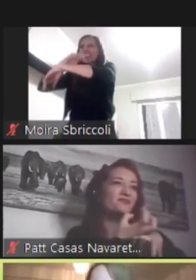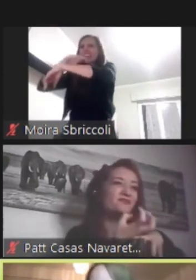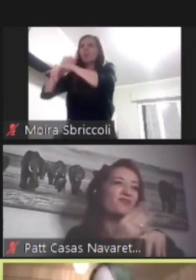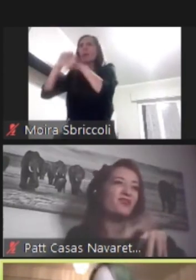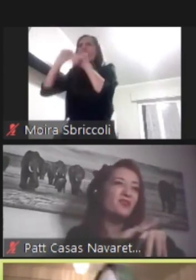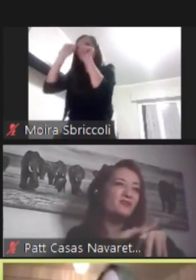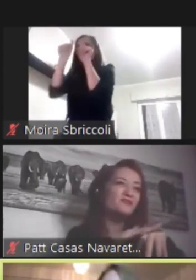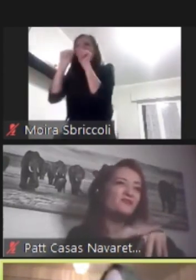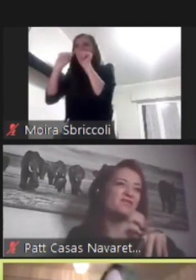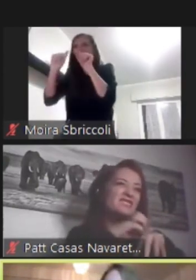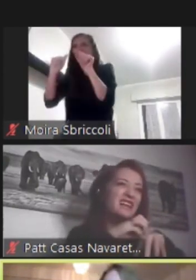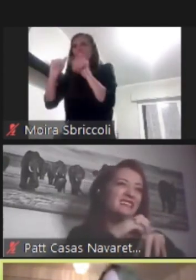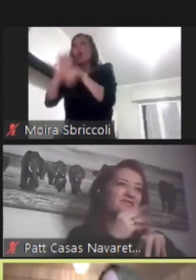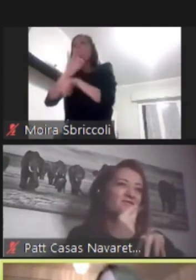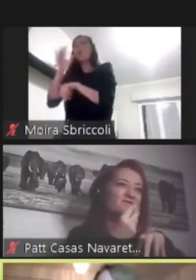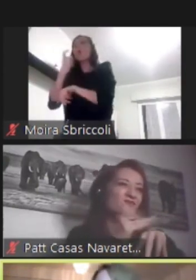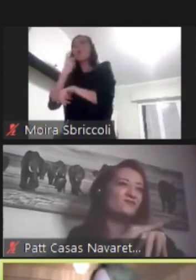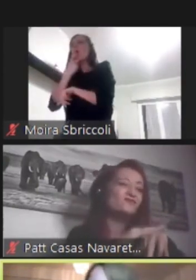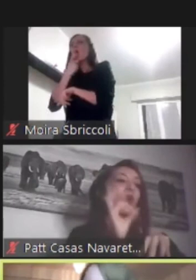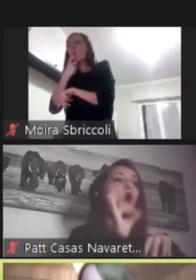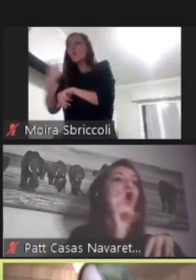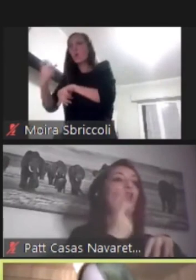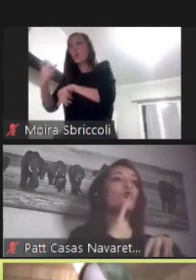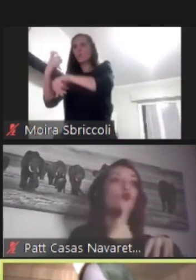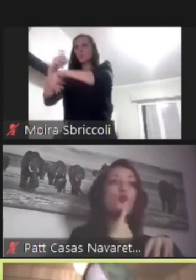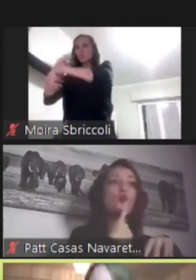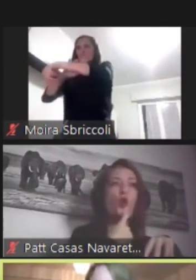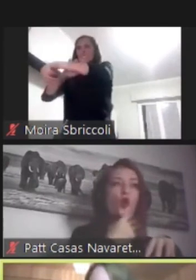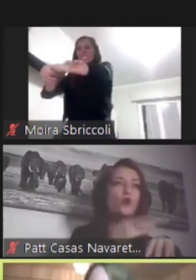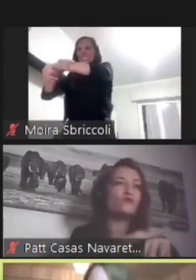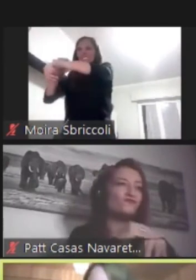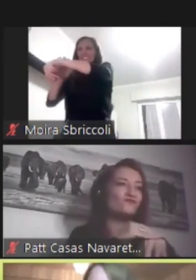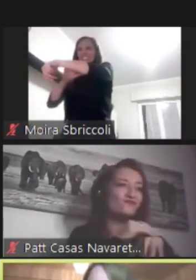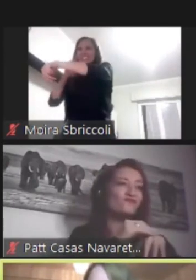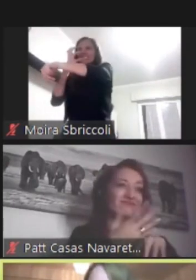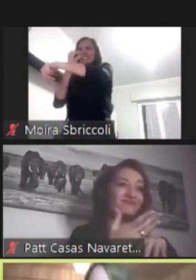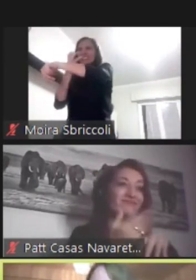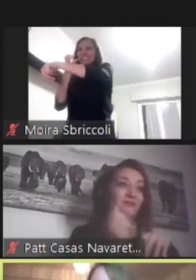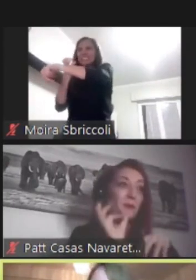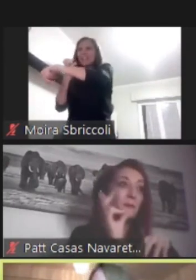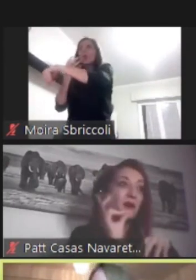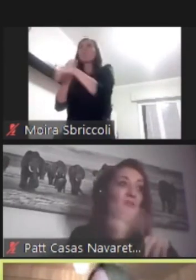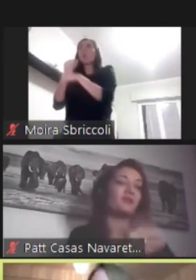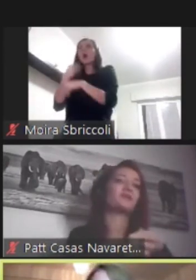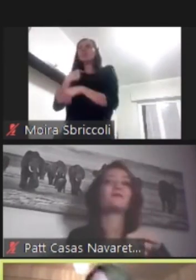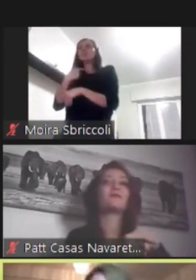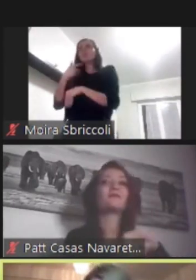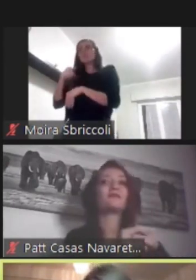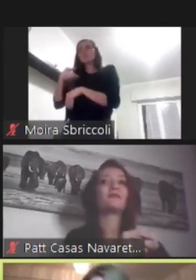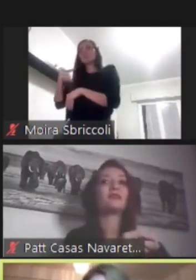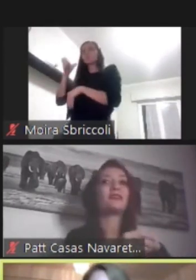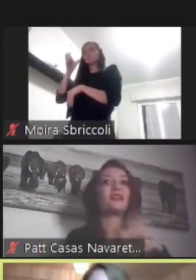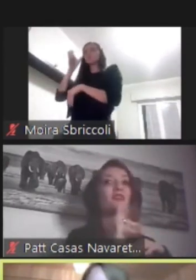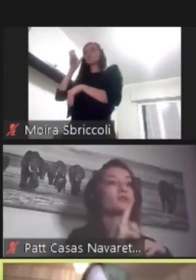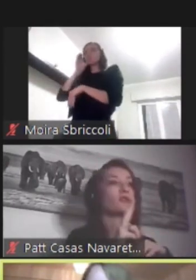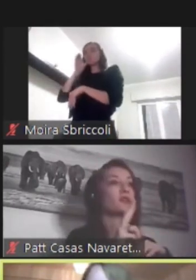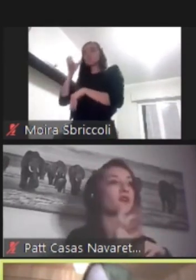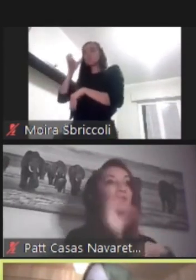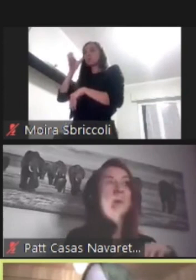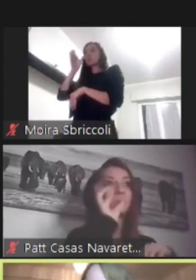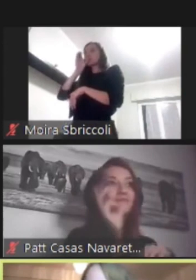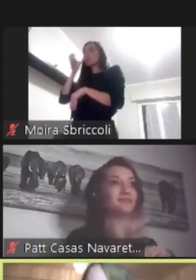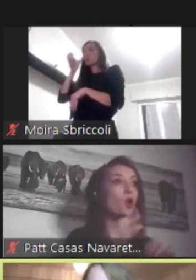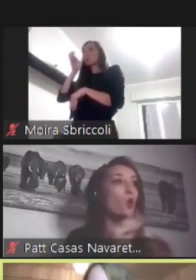beautiful the skin on my arms have become. So again, you're going to notice